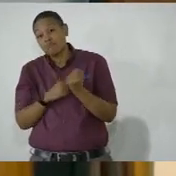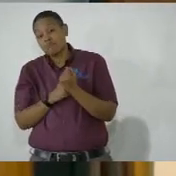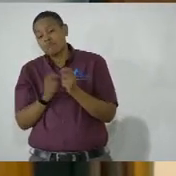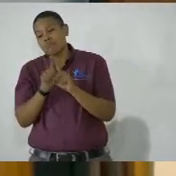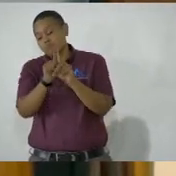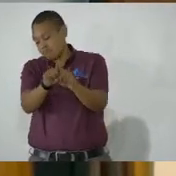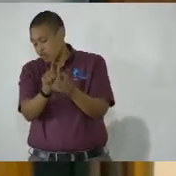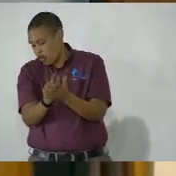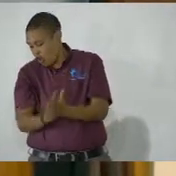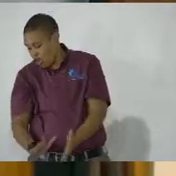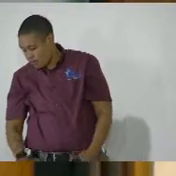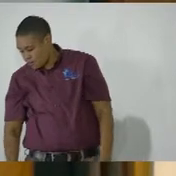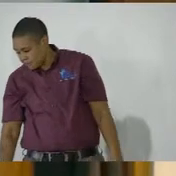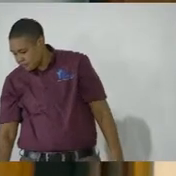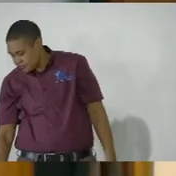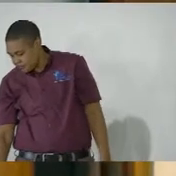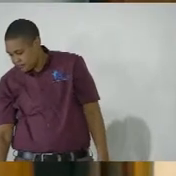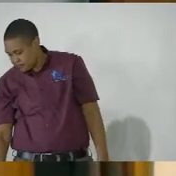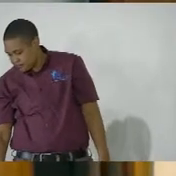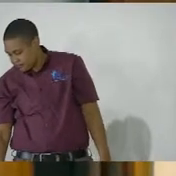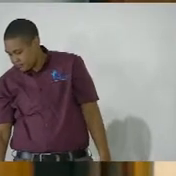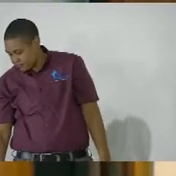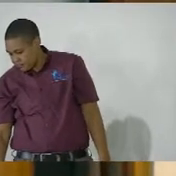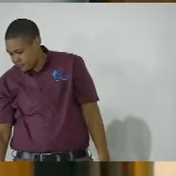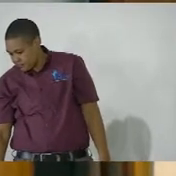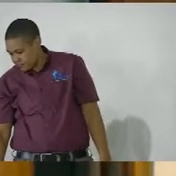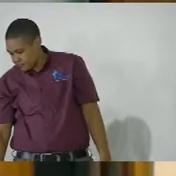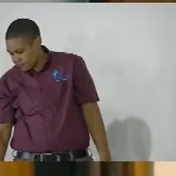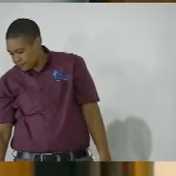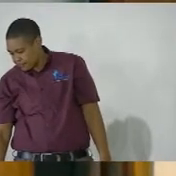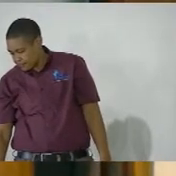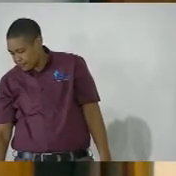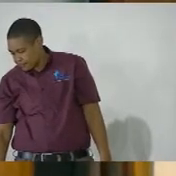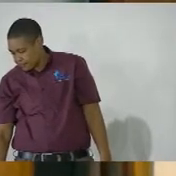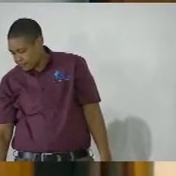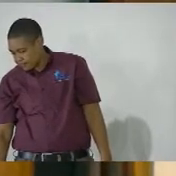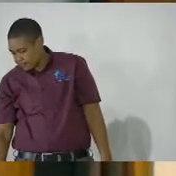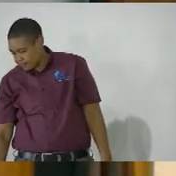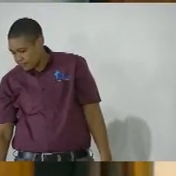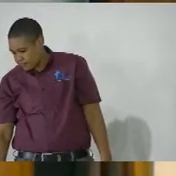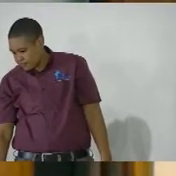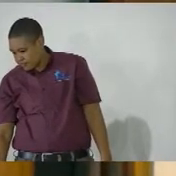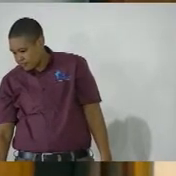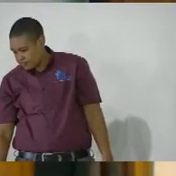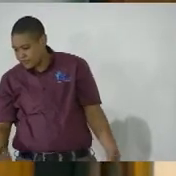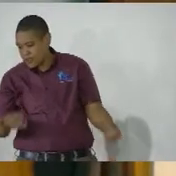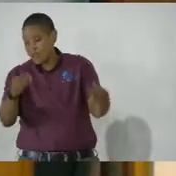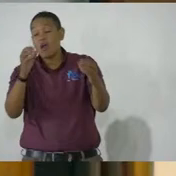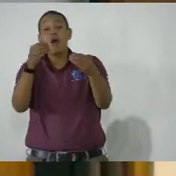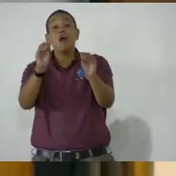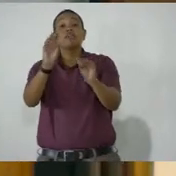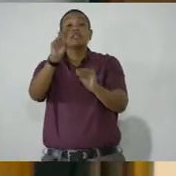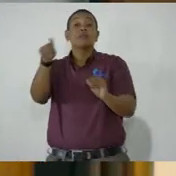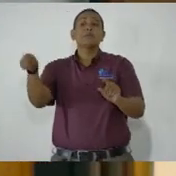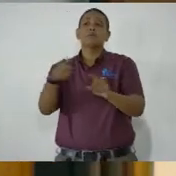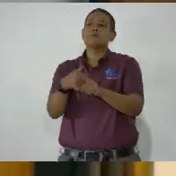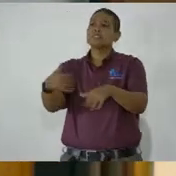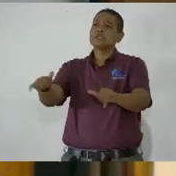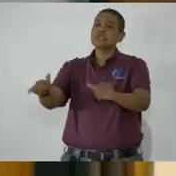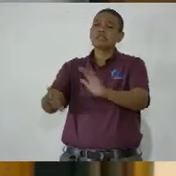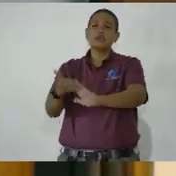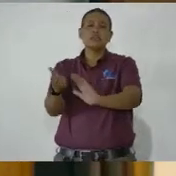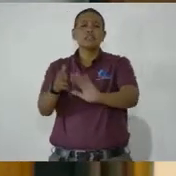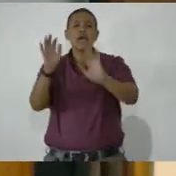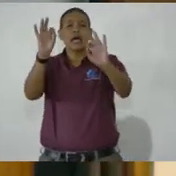attorneys. Madam Speaker, the Office of the Director of Public Prosecution continues to do its excellent